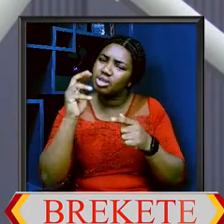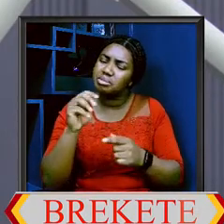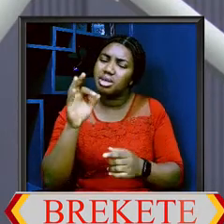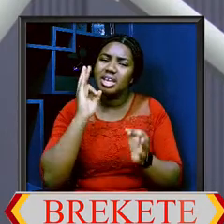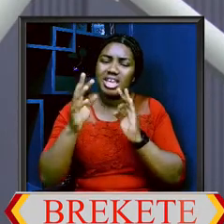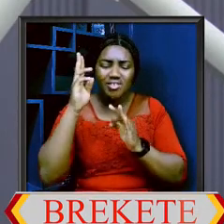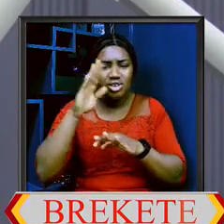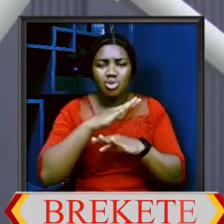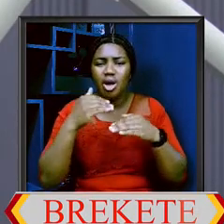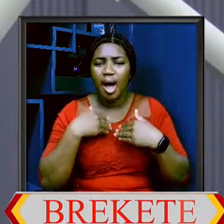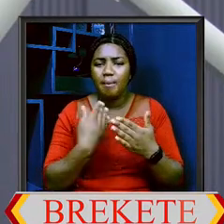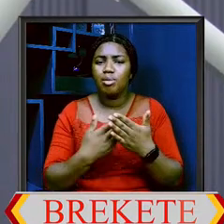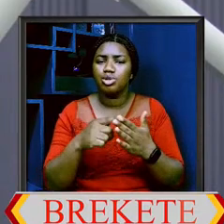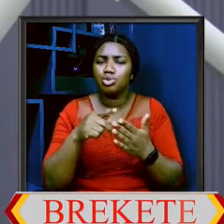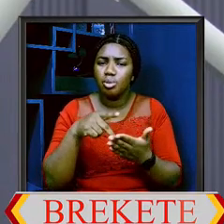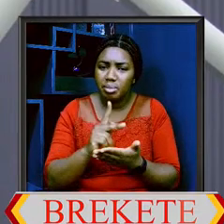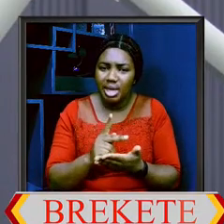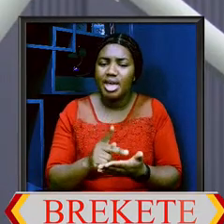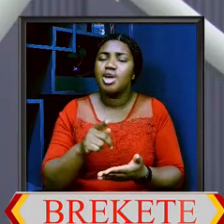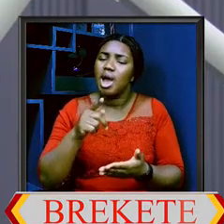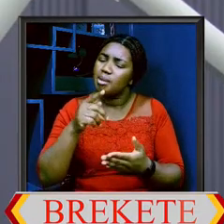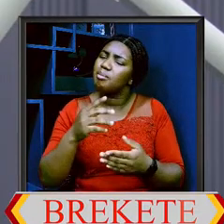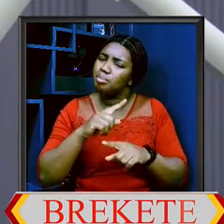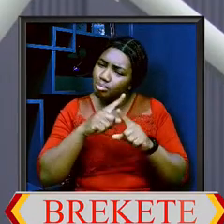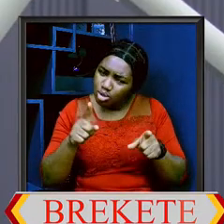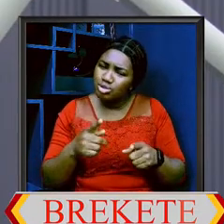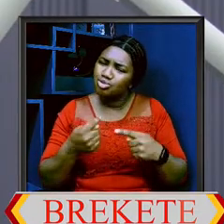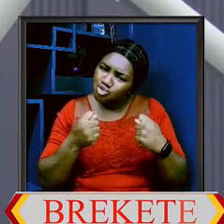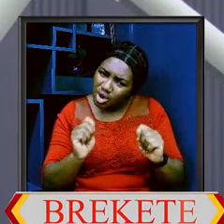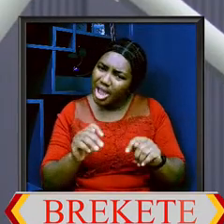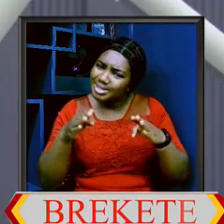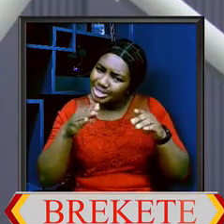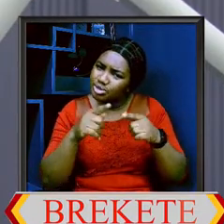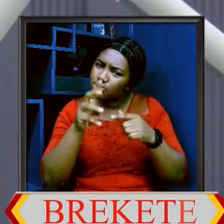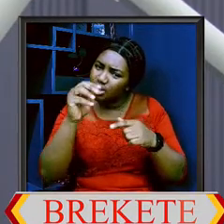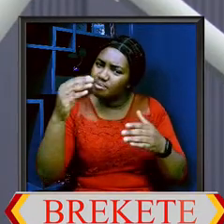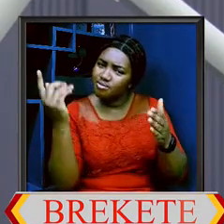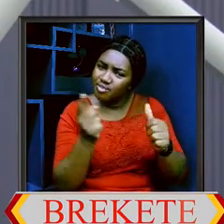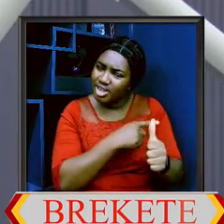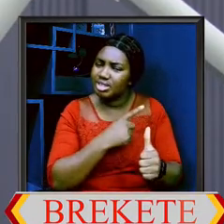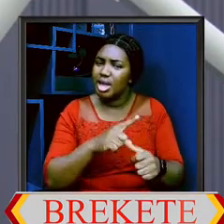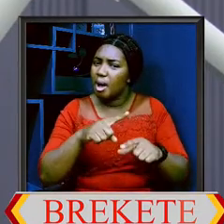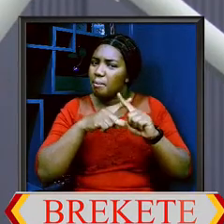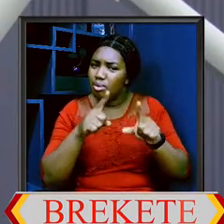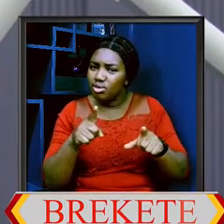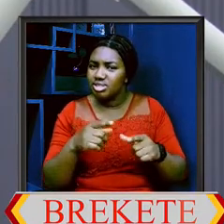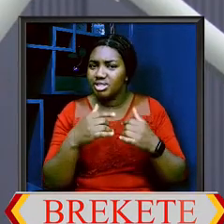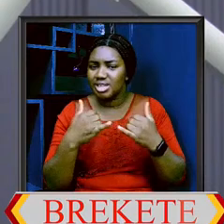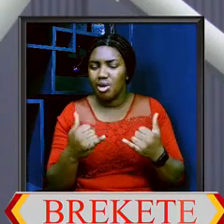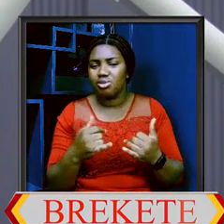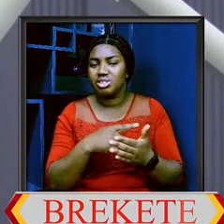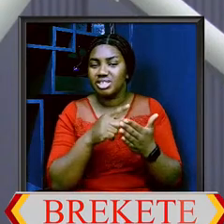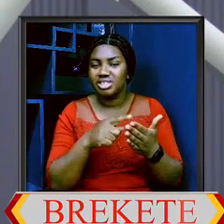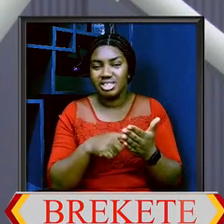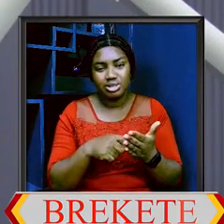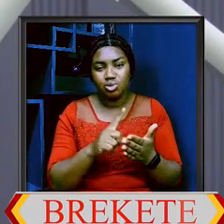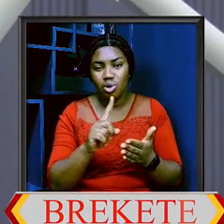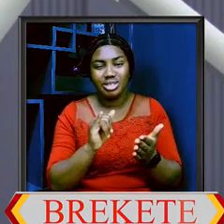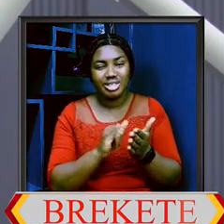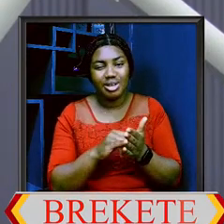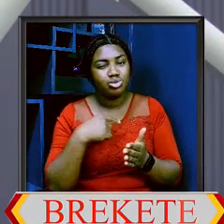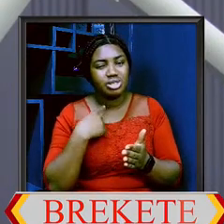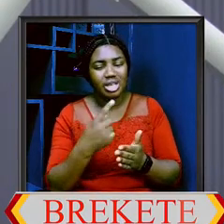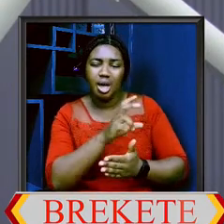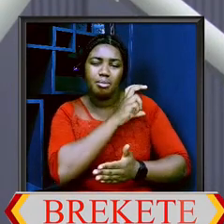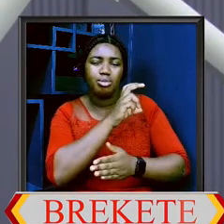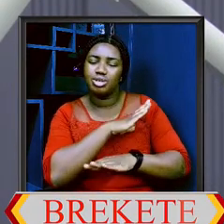pay we not say okay we sell to you don't get the money to pay but this one where then they talk police no deserve good life I